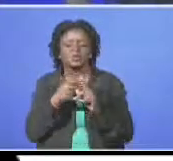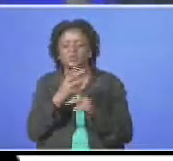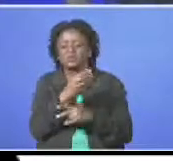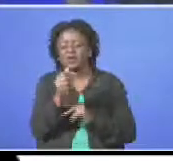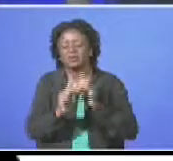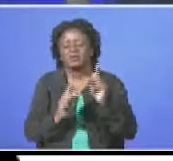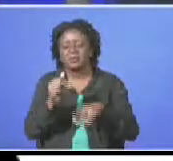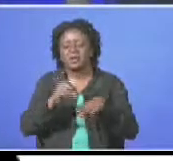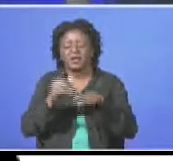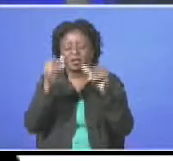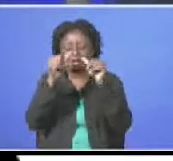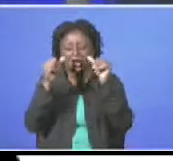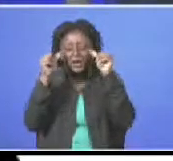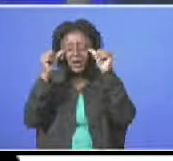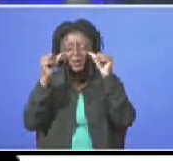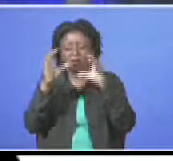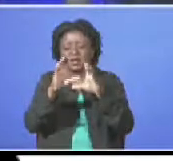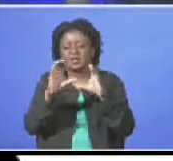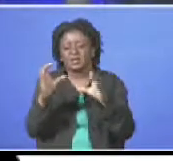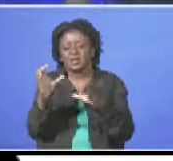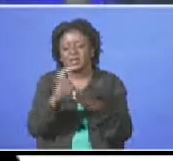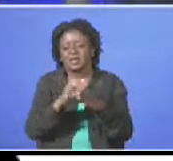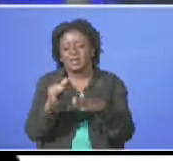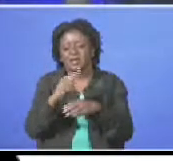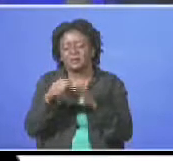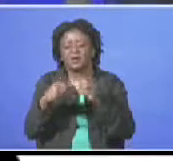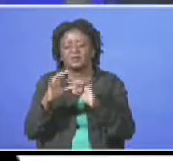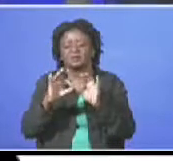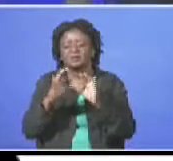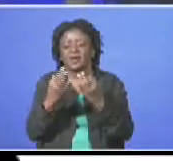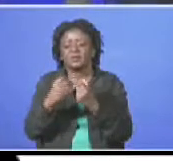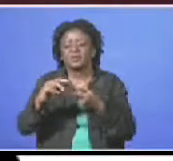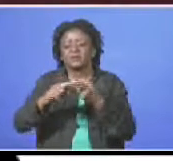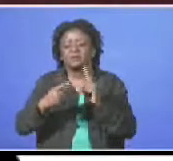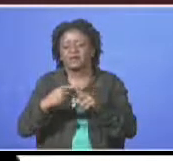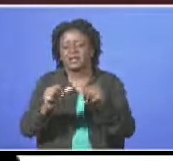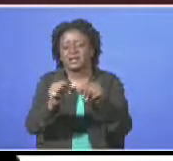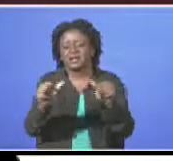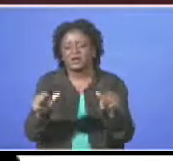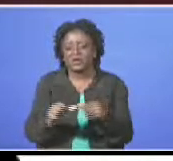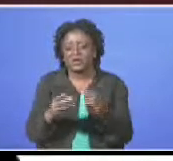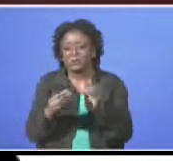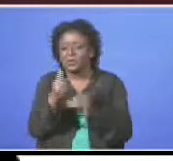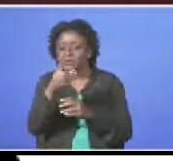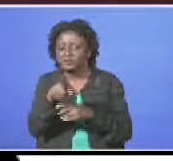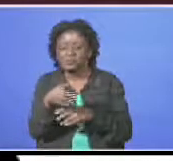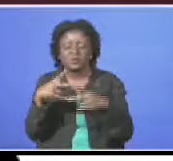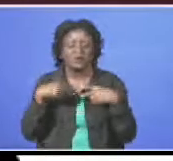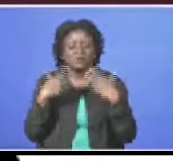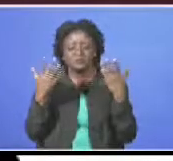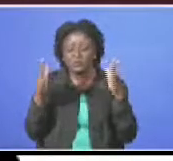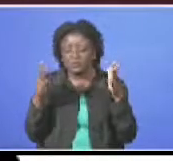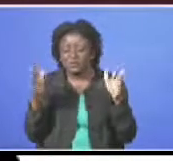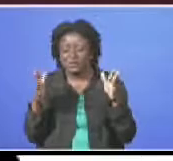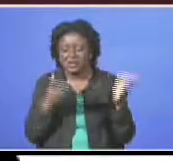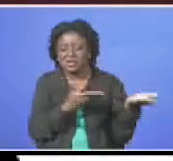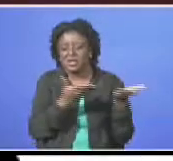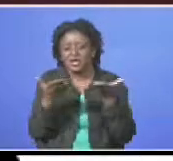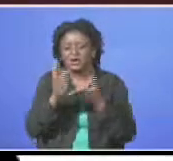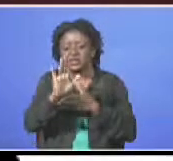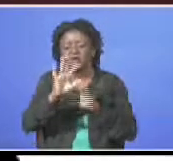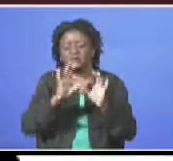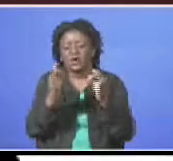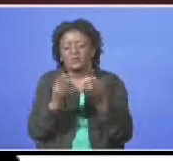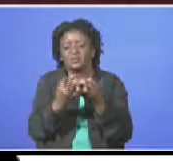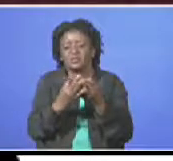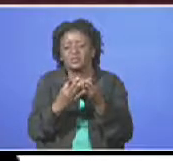about the family-friendly area. Here's a report tonight. Most of you have probably already taken your families from